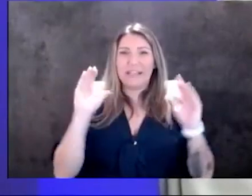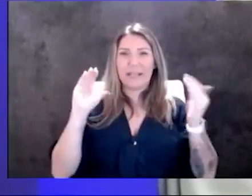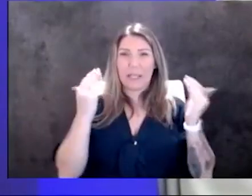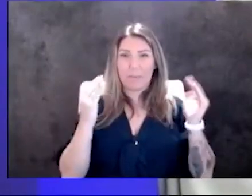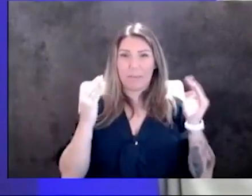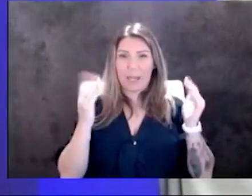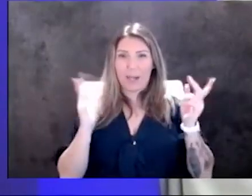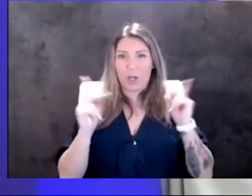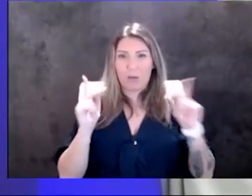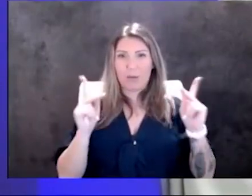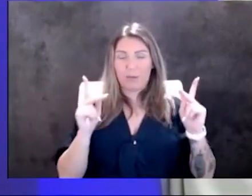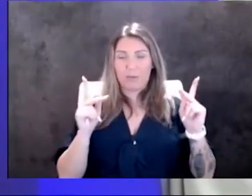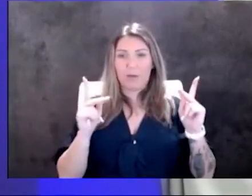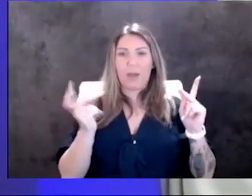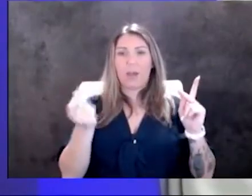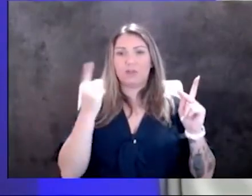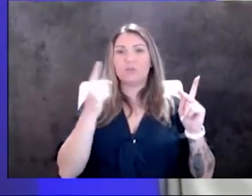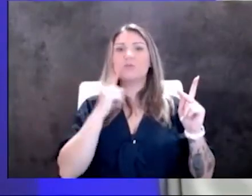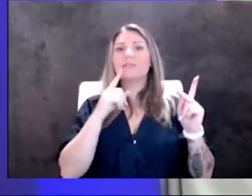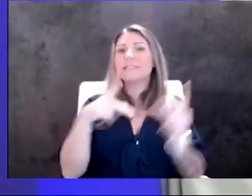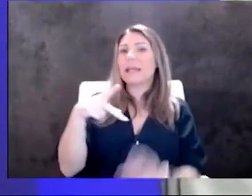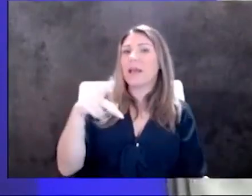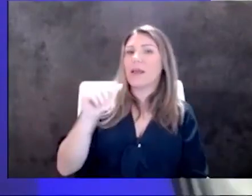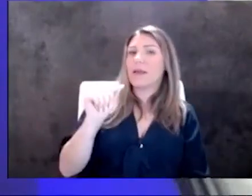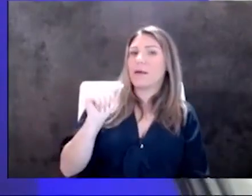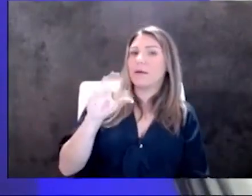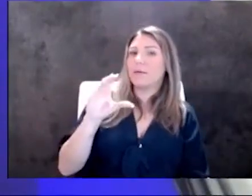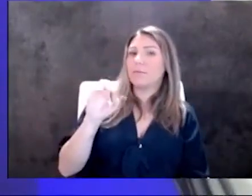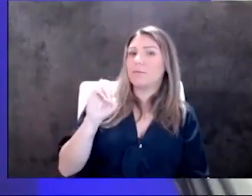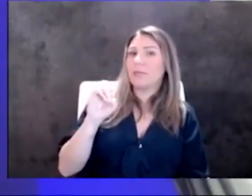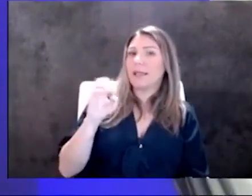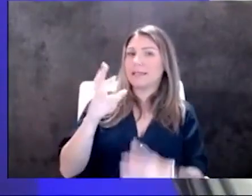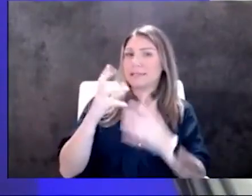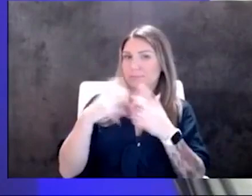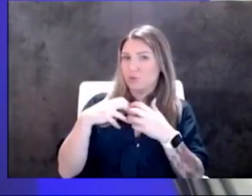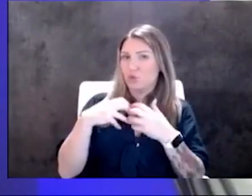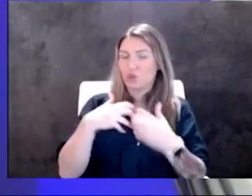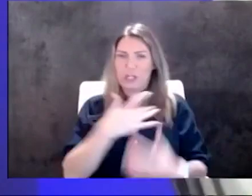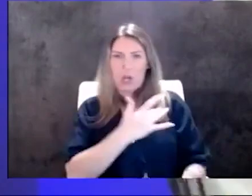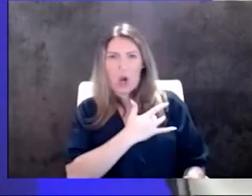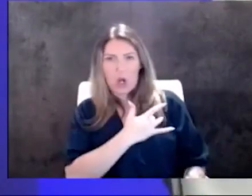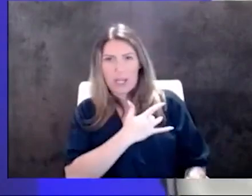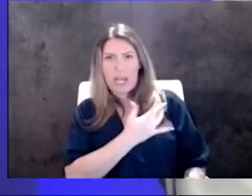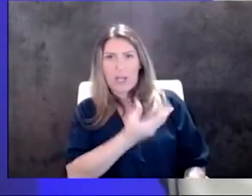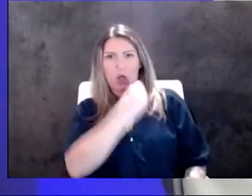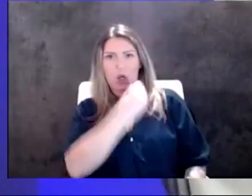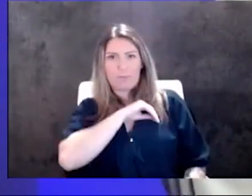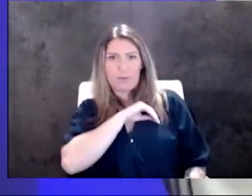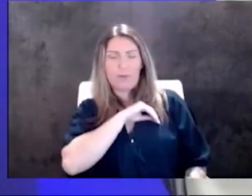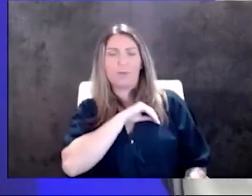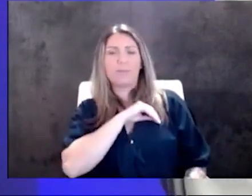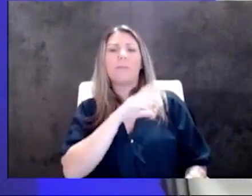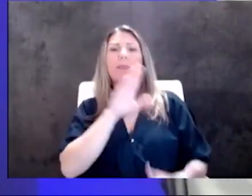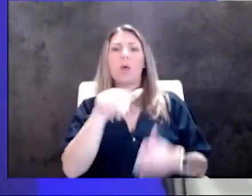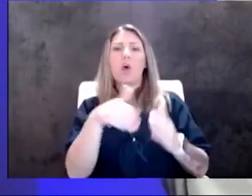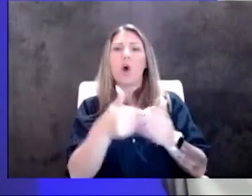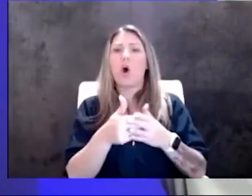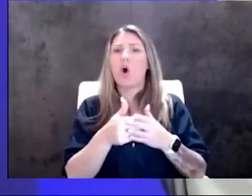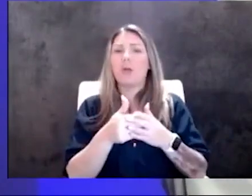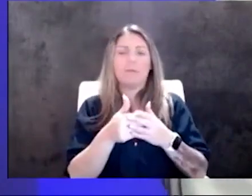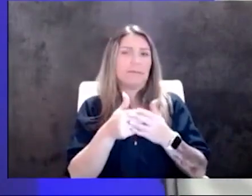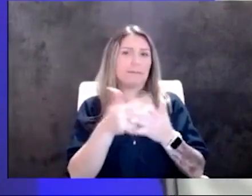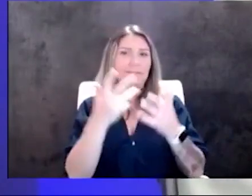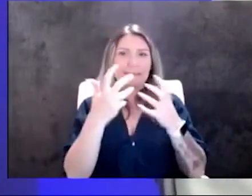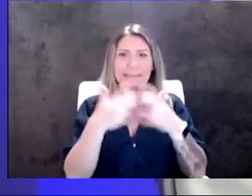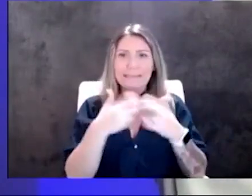an understanding is kind of like a pacemaker. So people probably know people with a cardiac device, pacemaker, defibrillator. All the hardware and the technology looks very similar. So